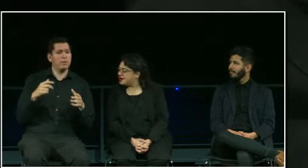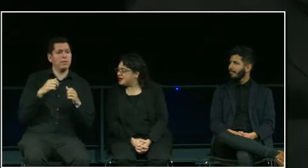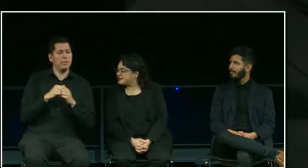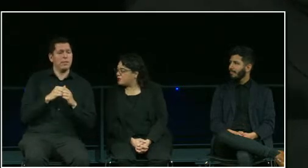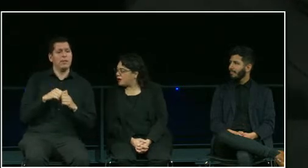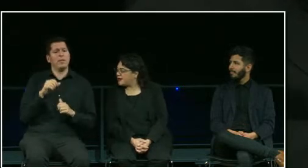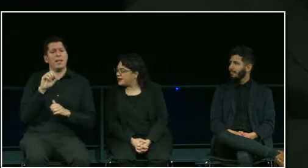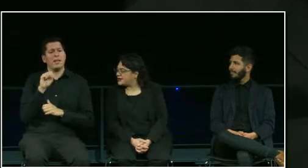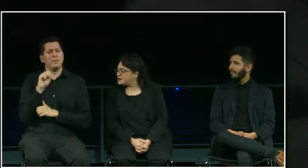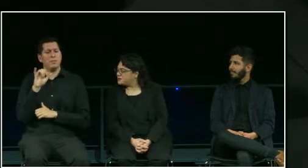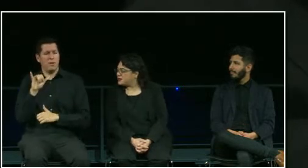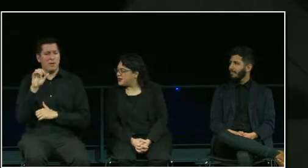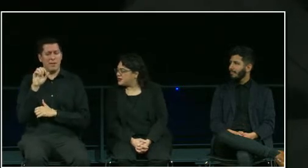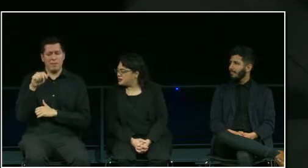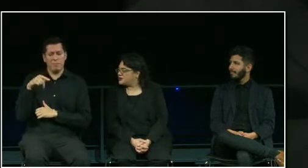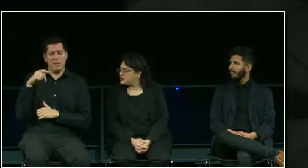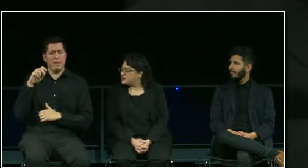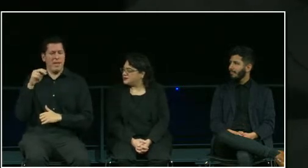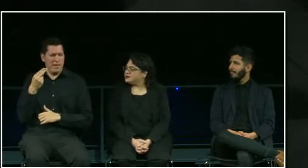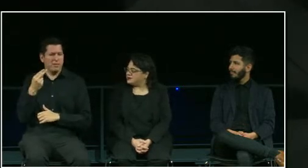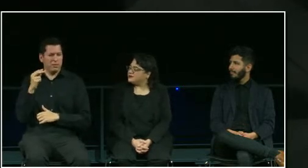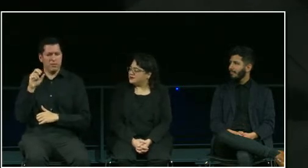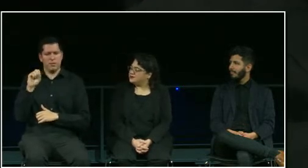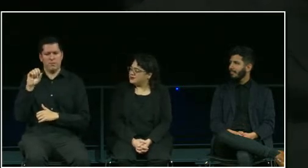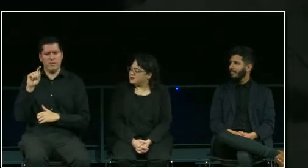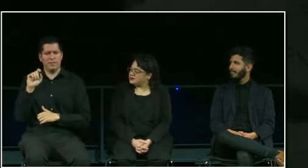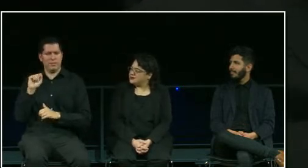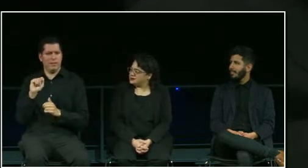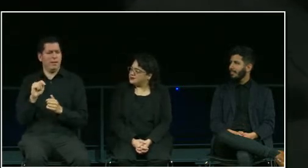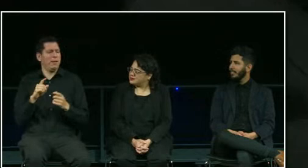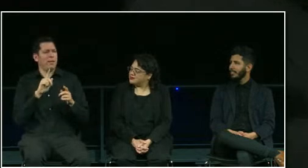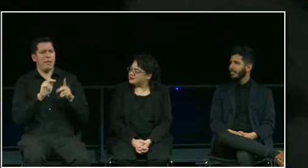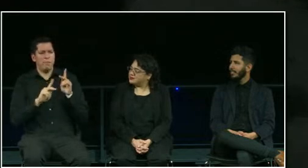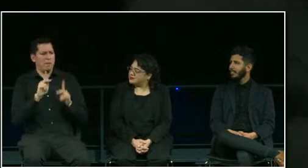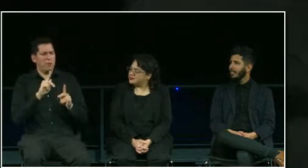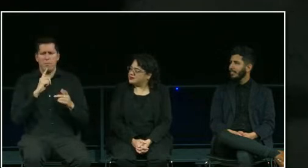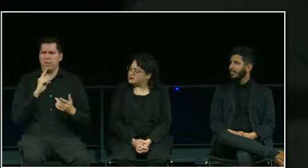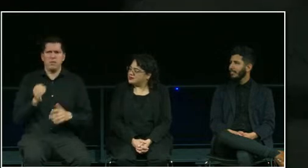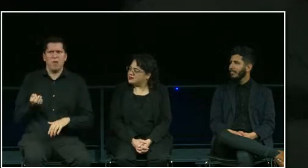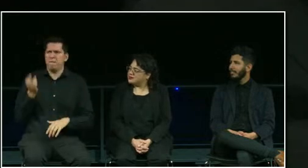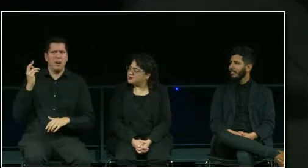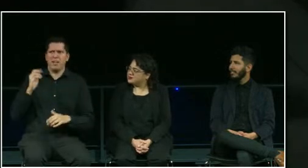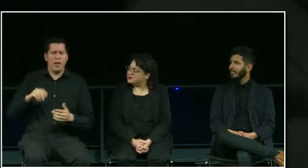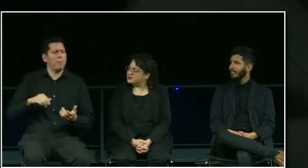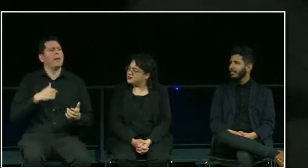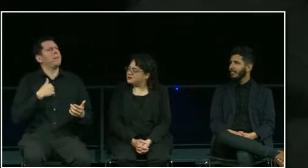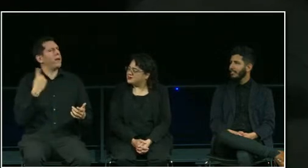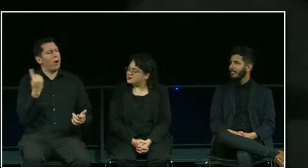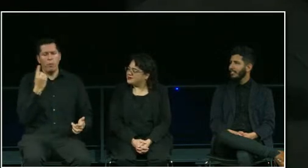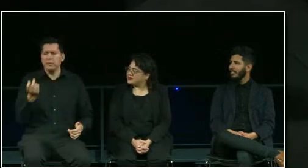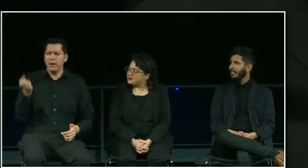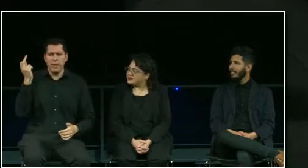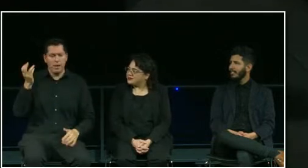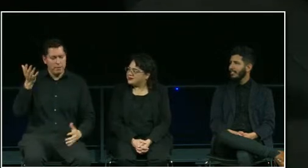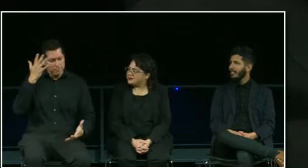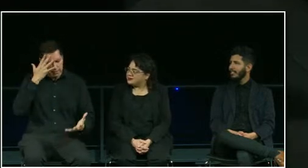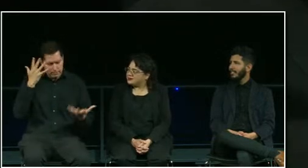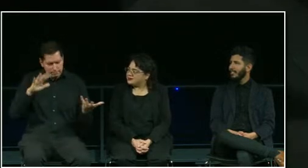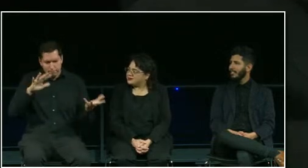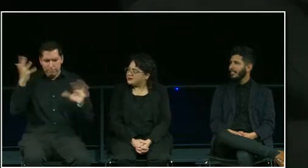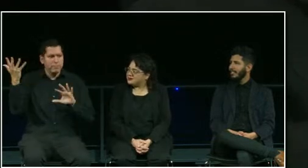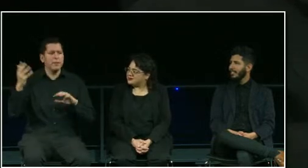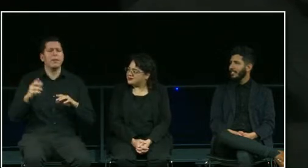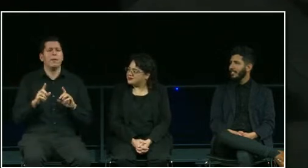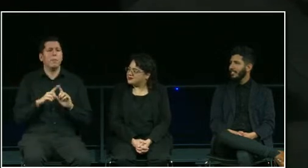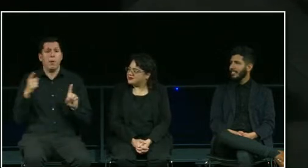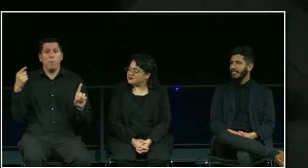it, I'm Cassandra. I'm saying, no, don't do that in the marketing. Please don't fuck it up. And they always fuck it up, you know? But